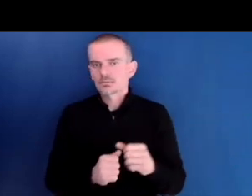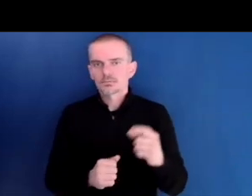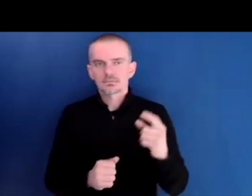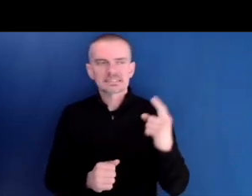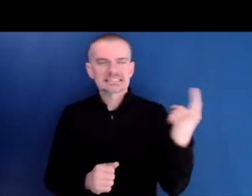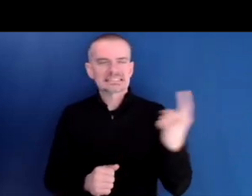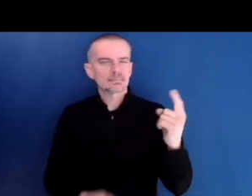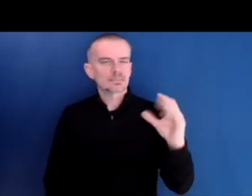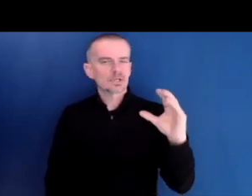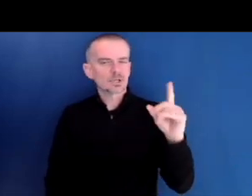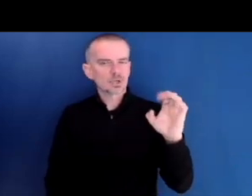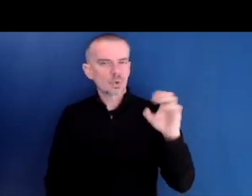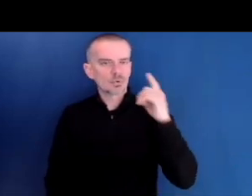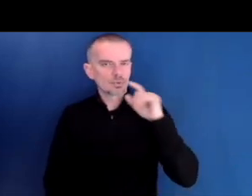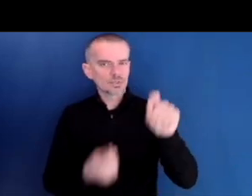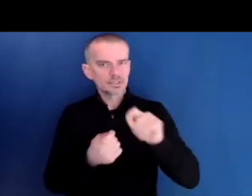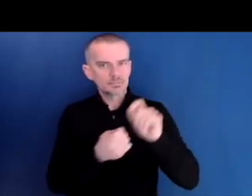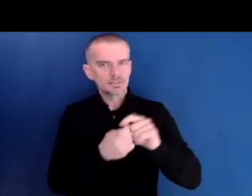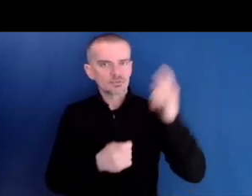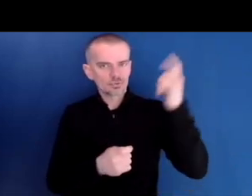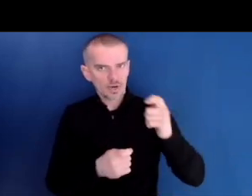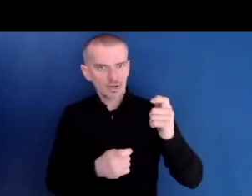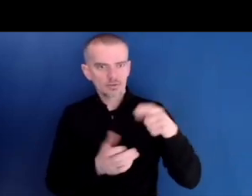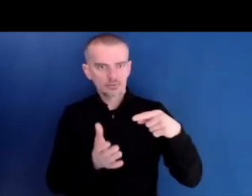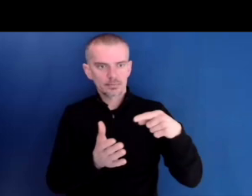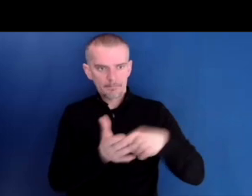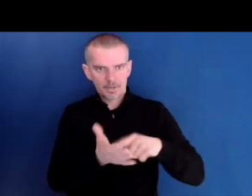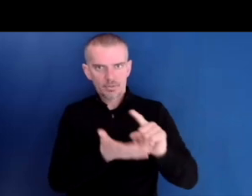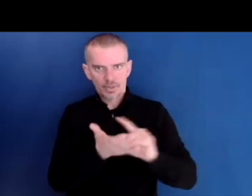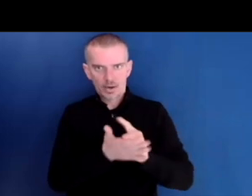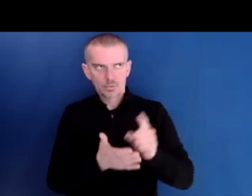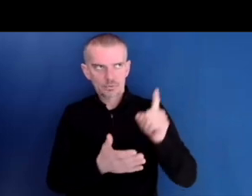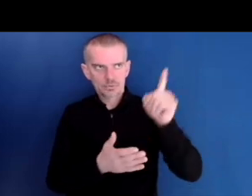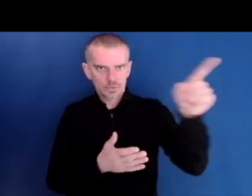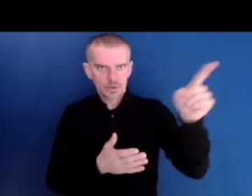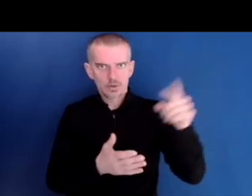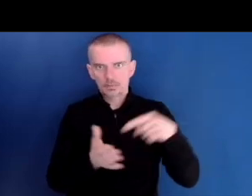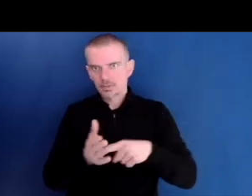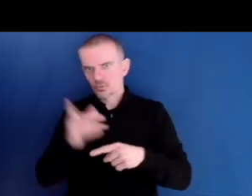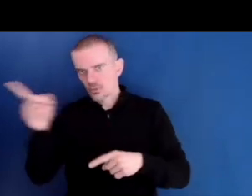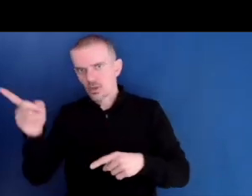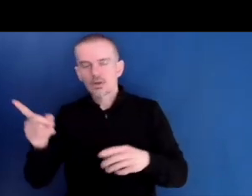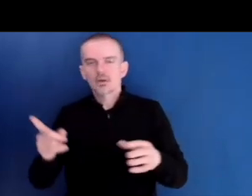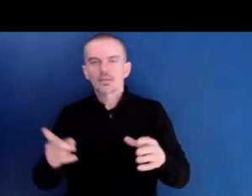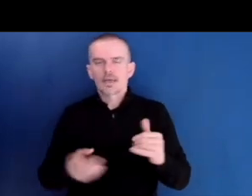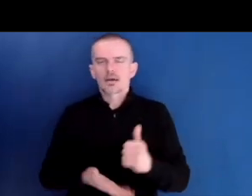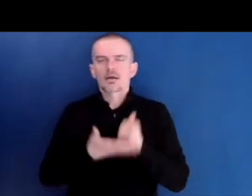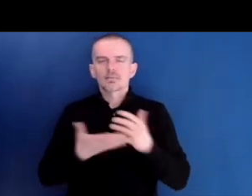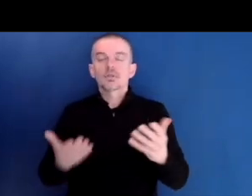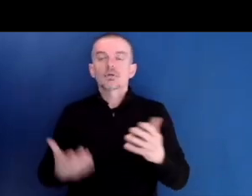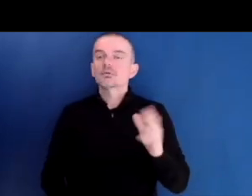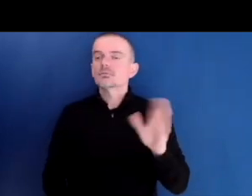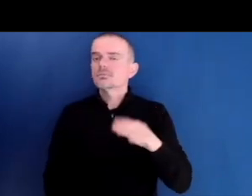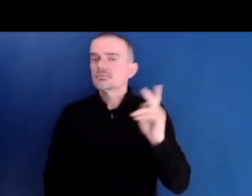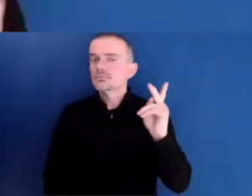for the specific grant that those hours are being billed to, will go a long way. Kyle, do you have any other